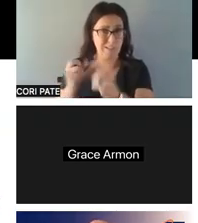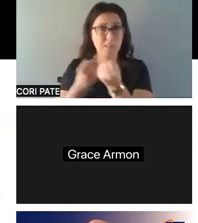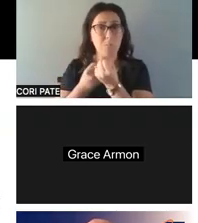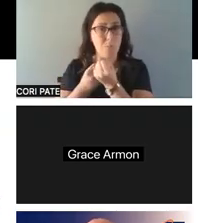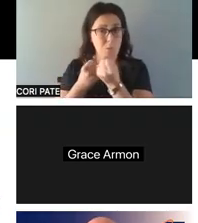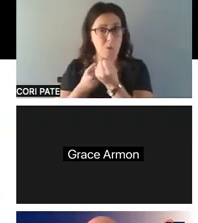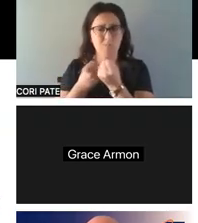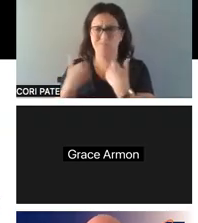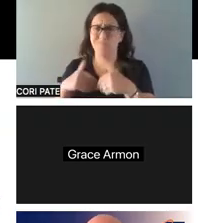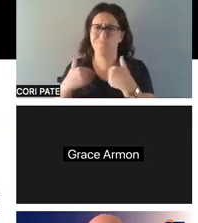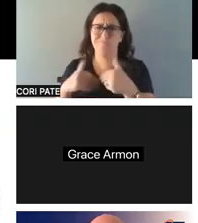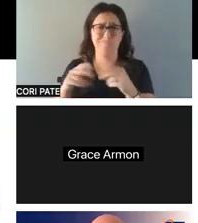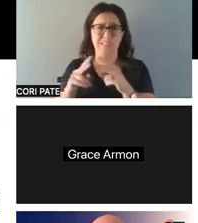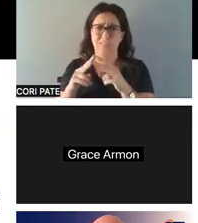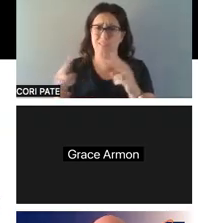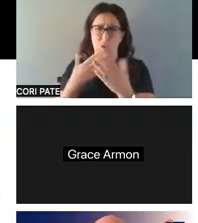He did very, very well.